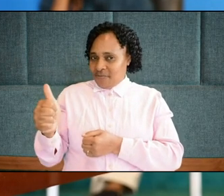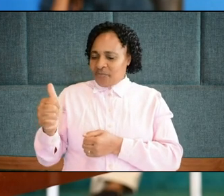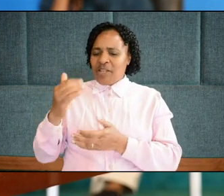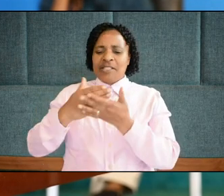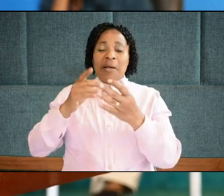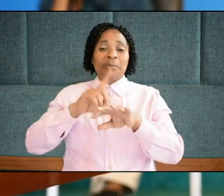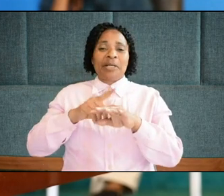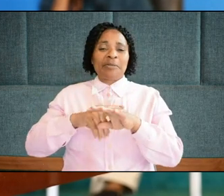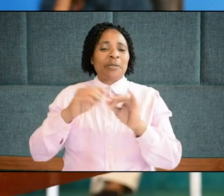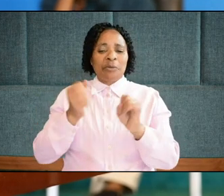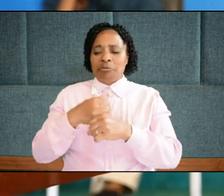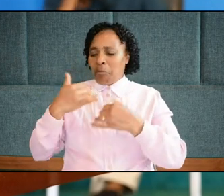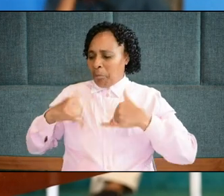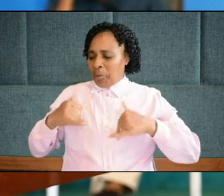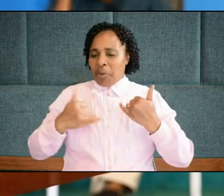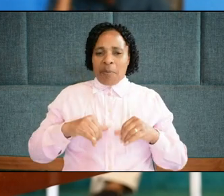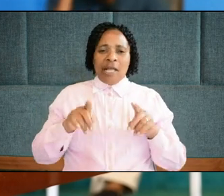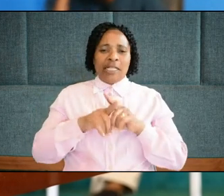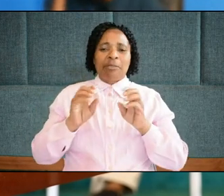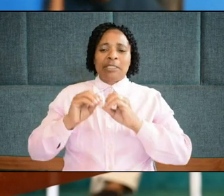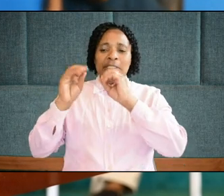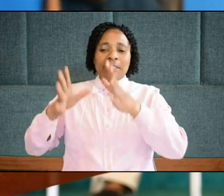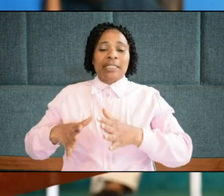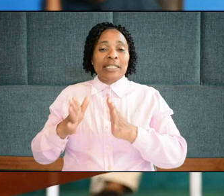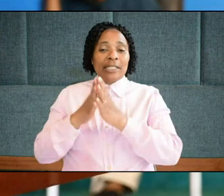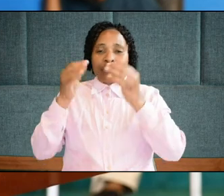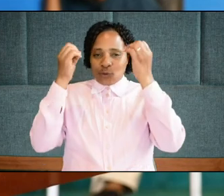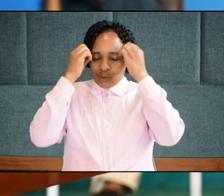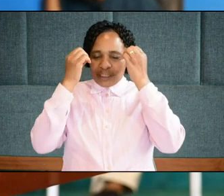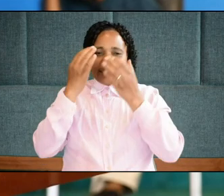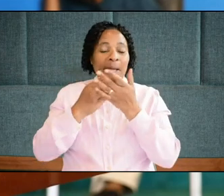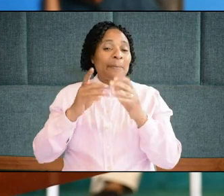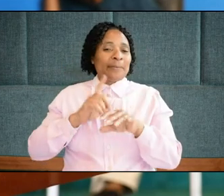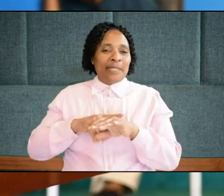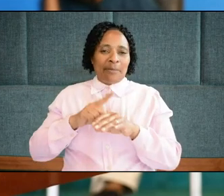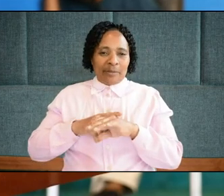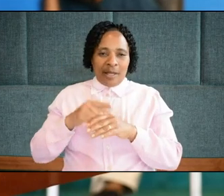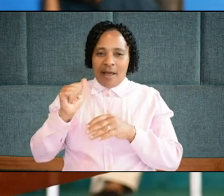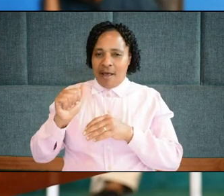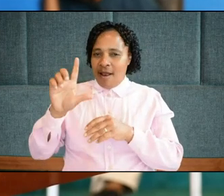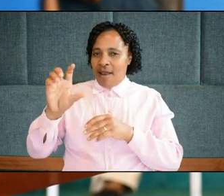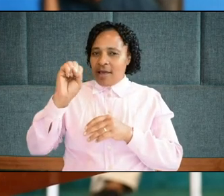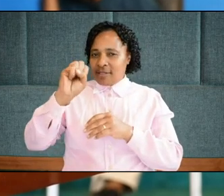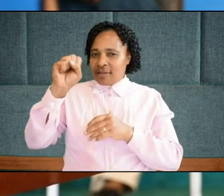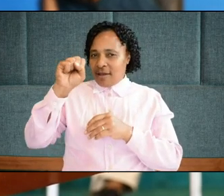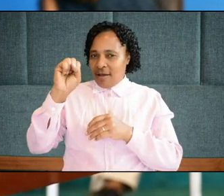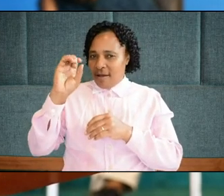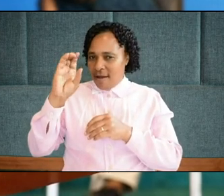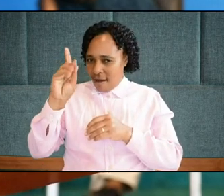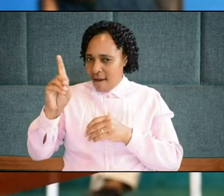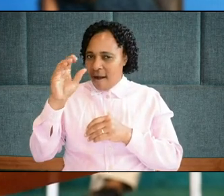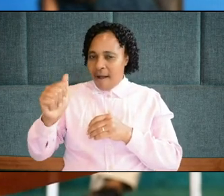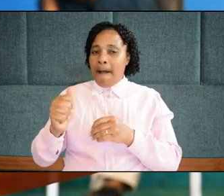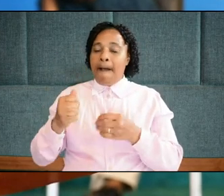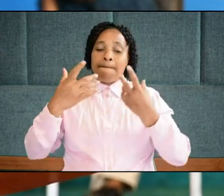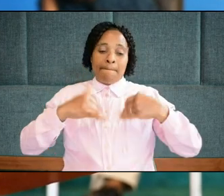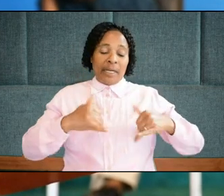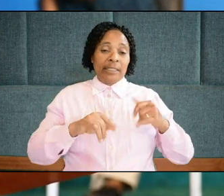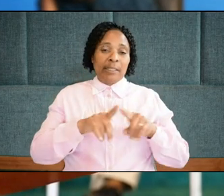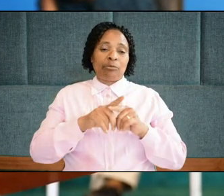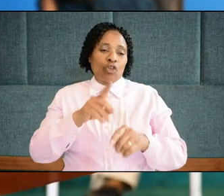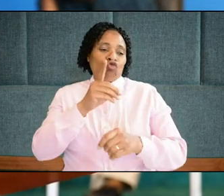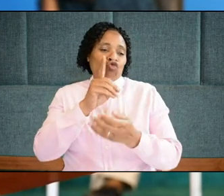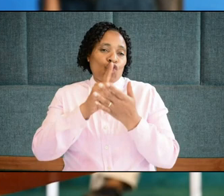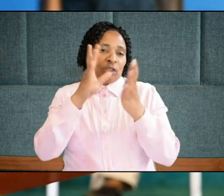Sometimes they didn't just play as math teachers and students. Sometimes Alexa played as a doctor and Anna a